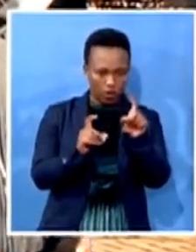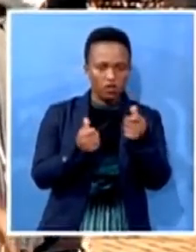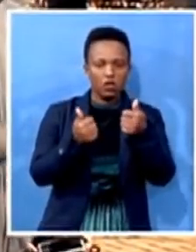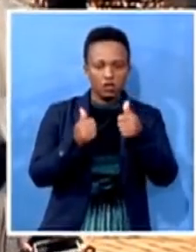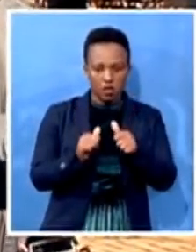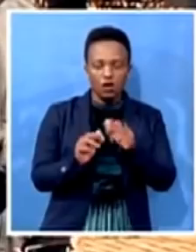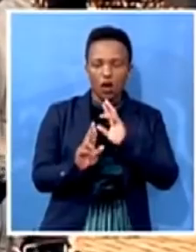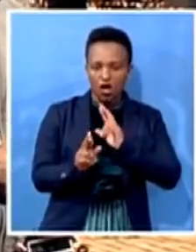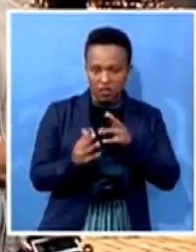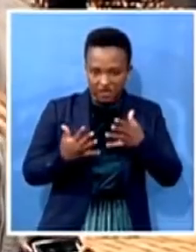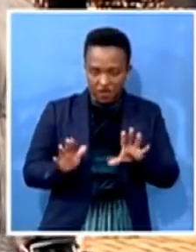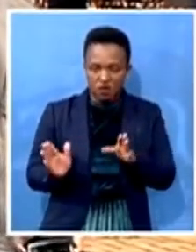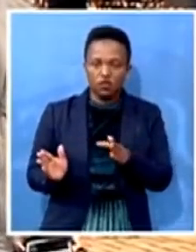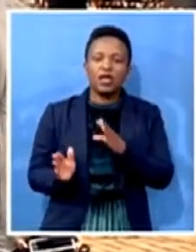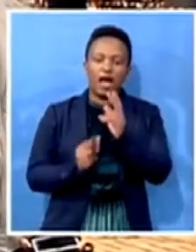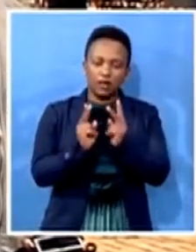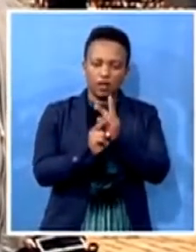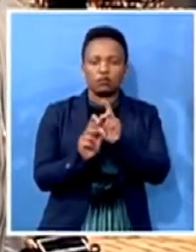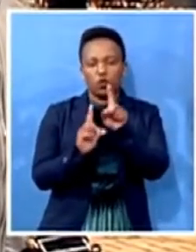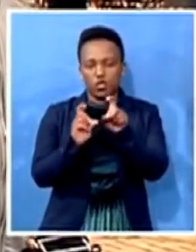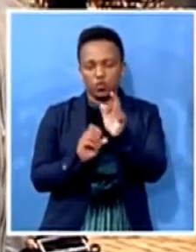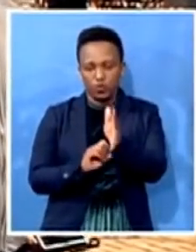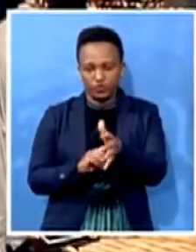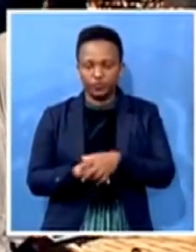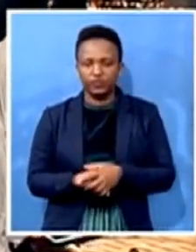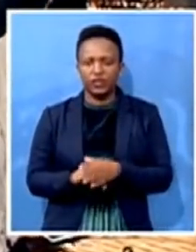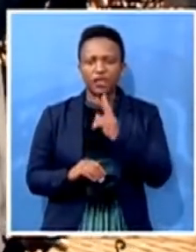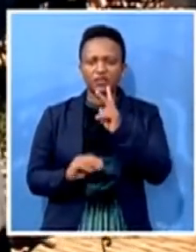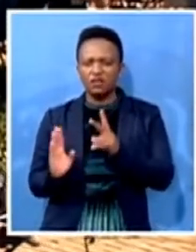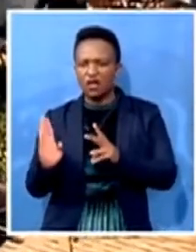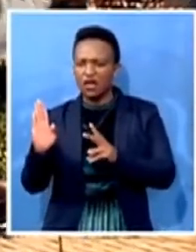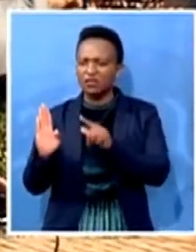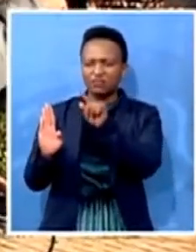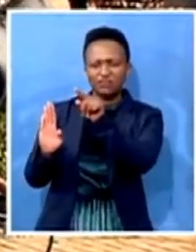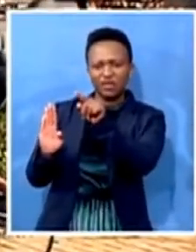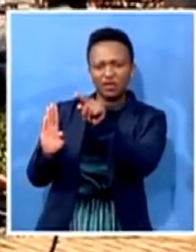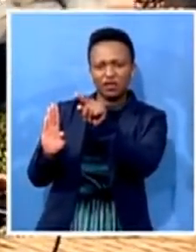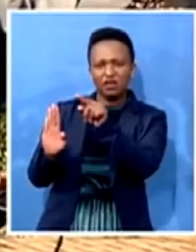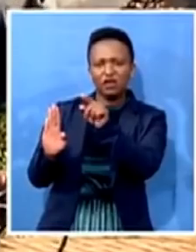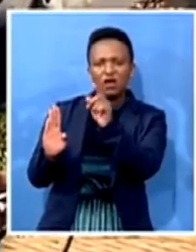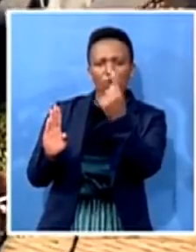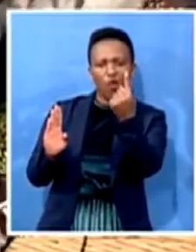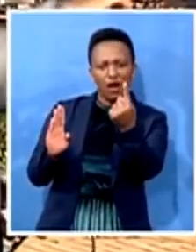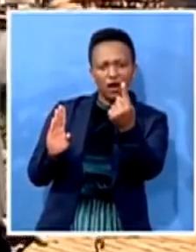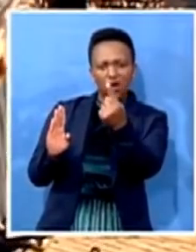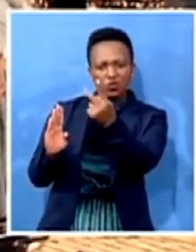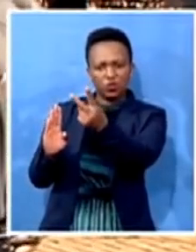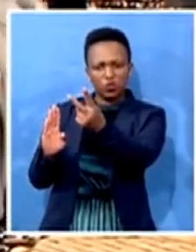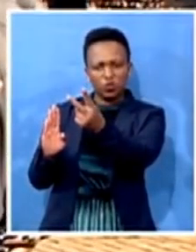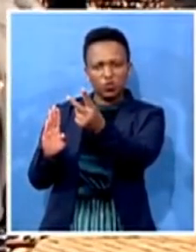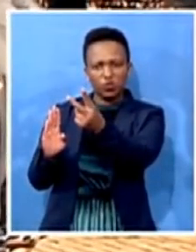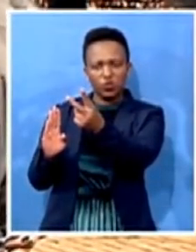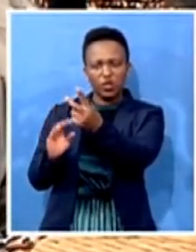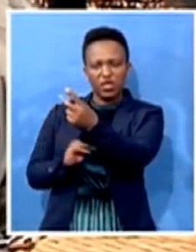through. Okay, I see a hand this side. I will start 1, 2, 3, 4. There's 4 hands